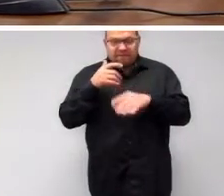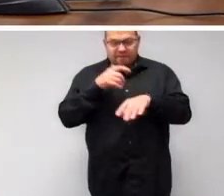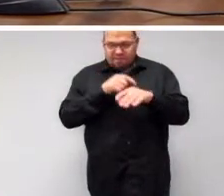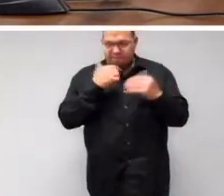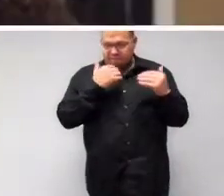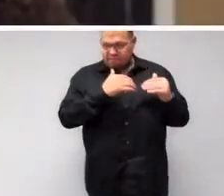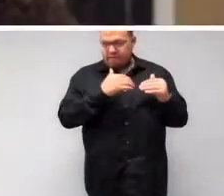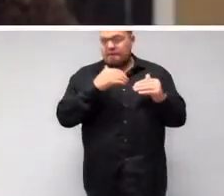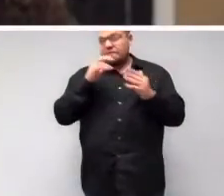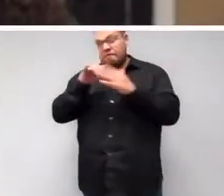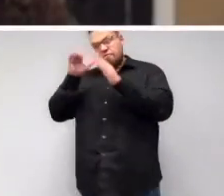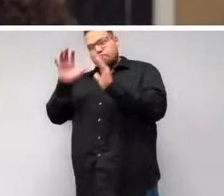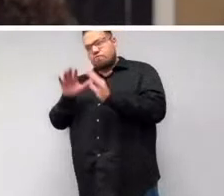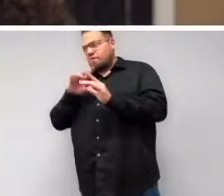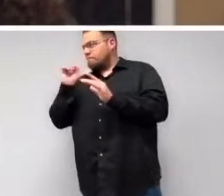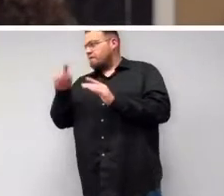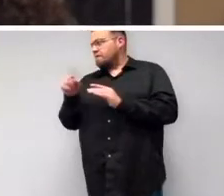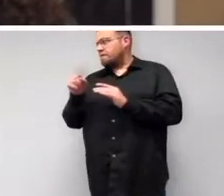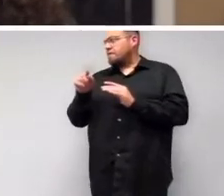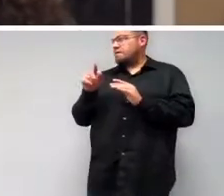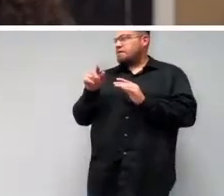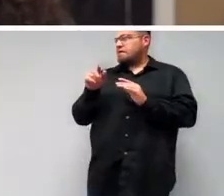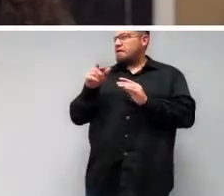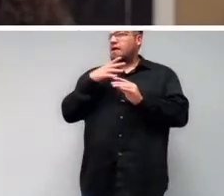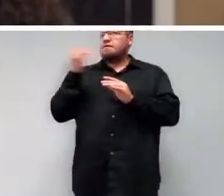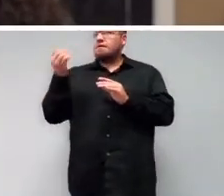That is a great question. And